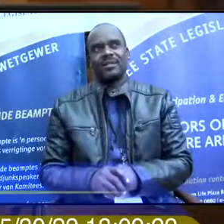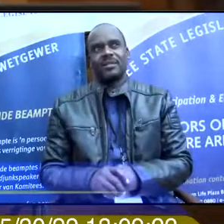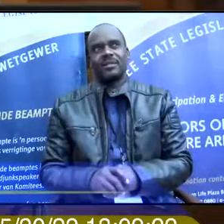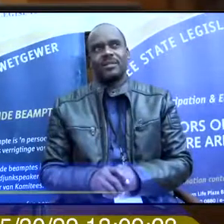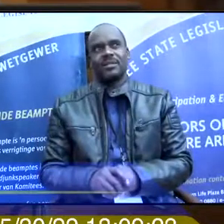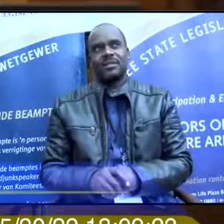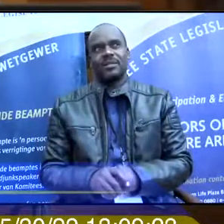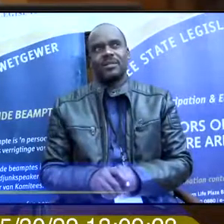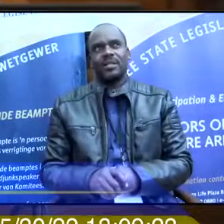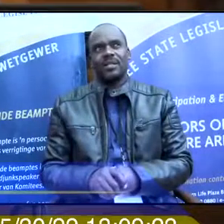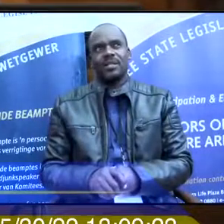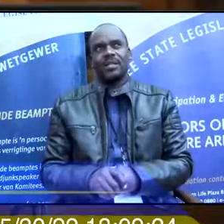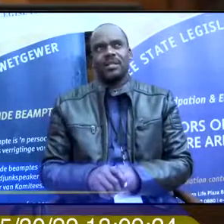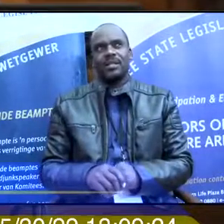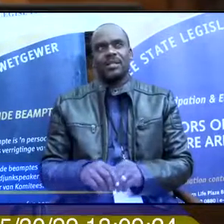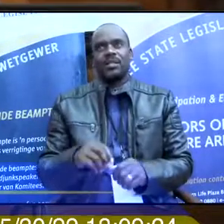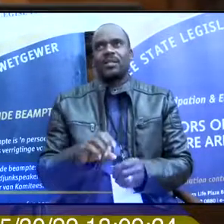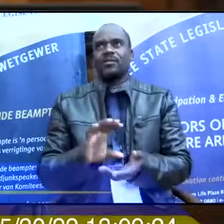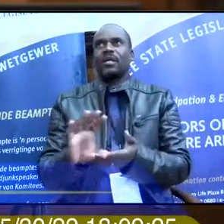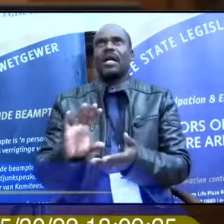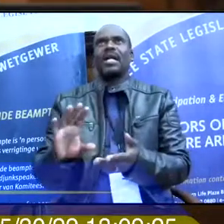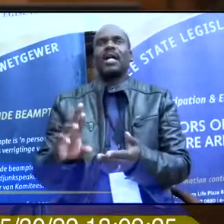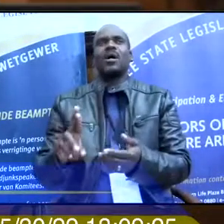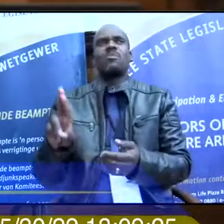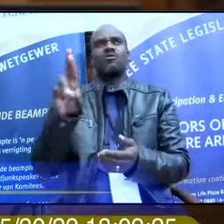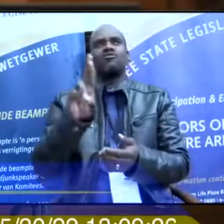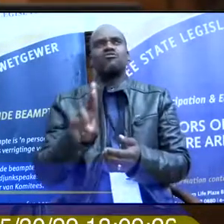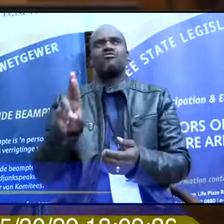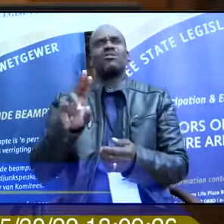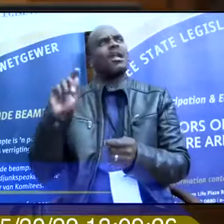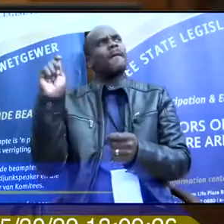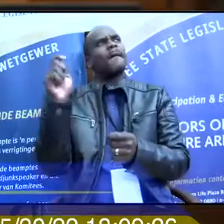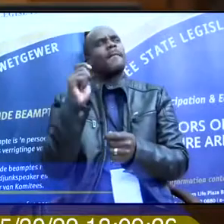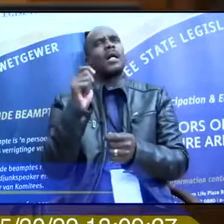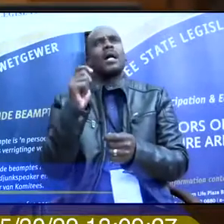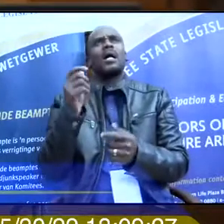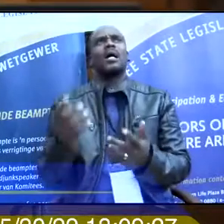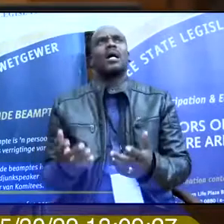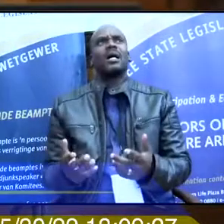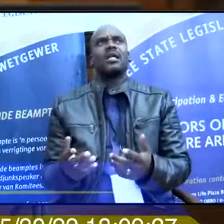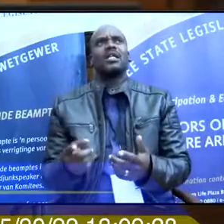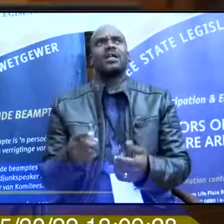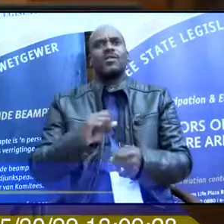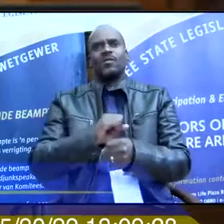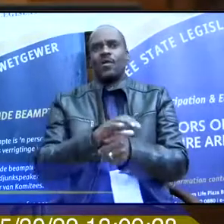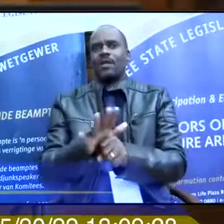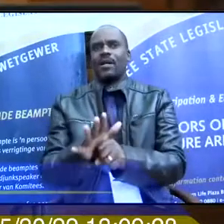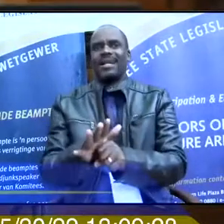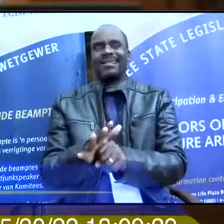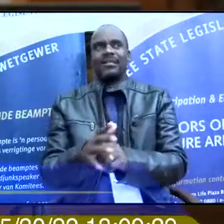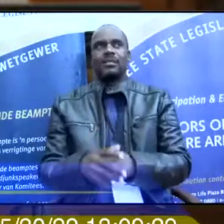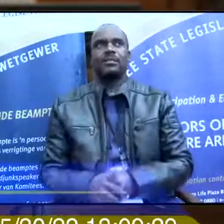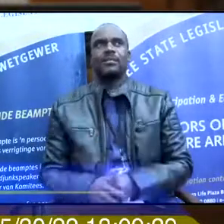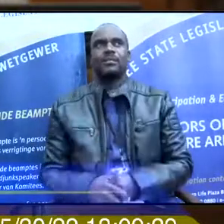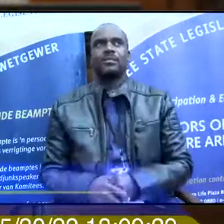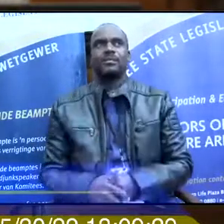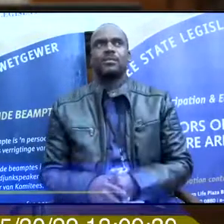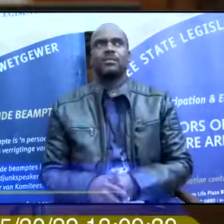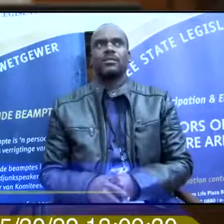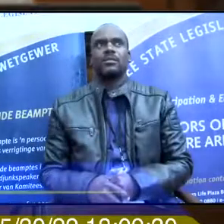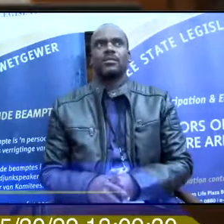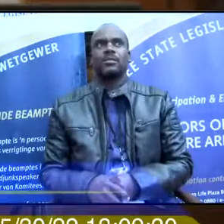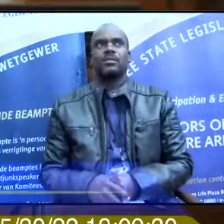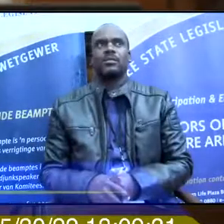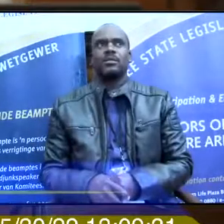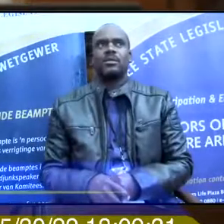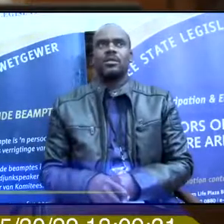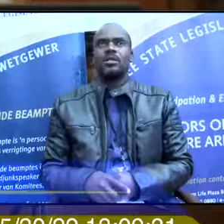provided fetal ground for growth and spread of dangerous pathogens like corvette 19. we call for